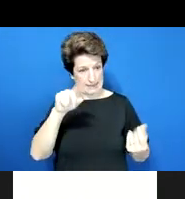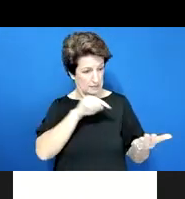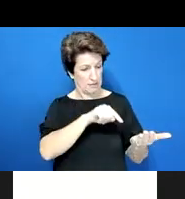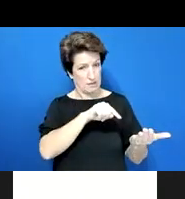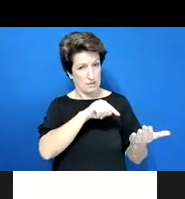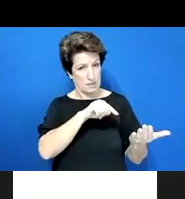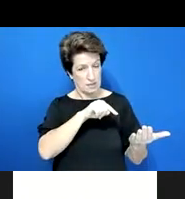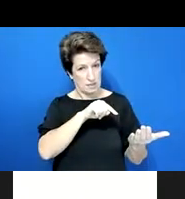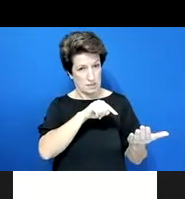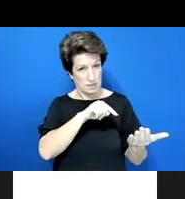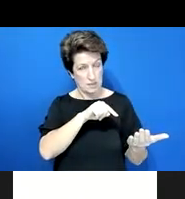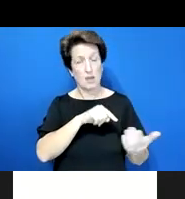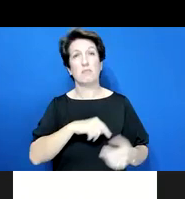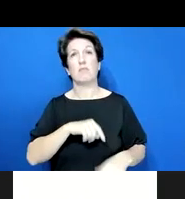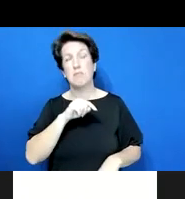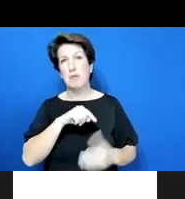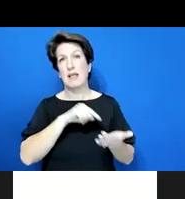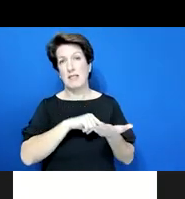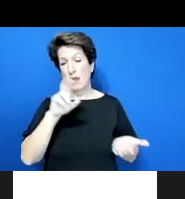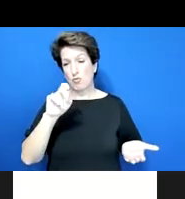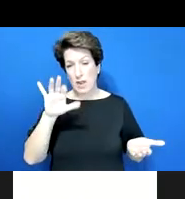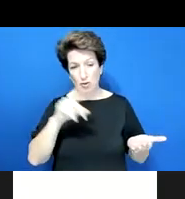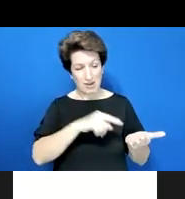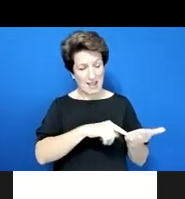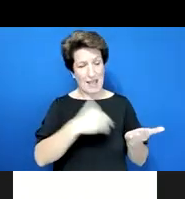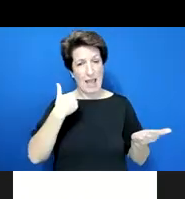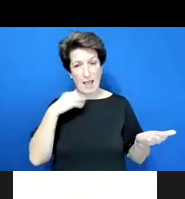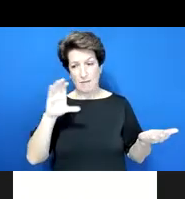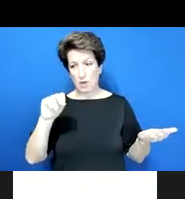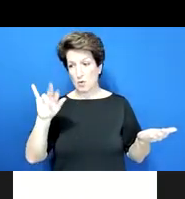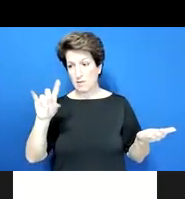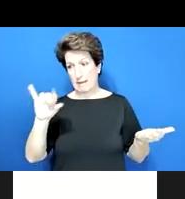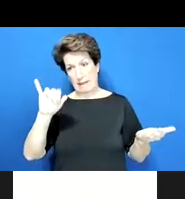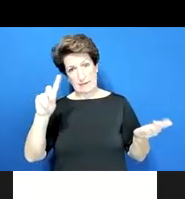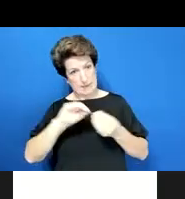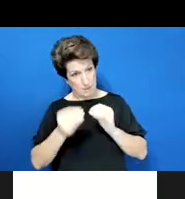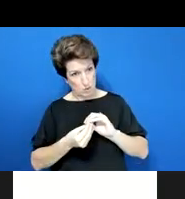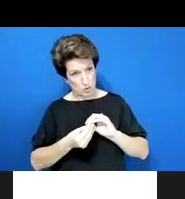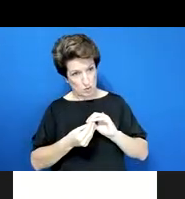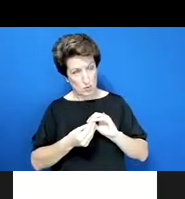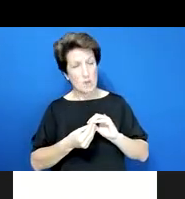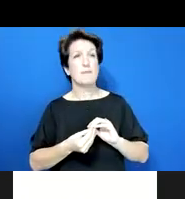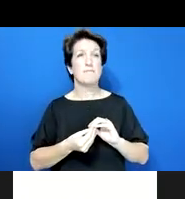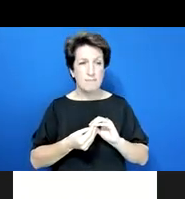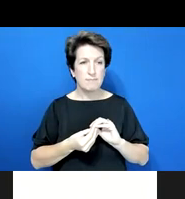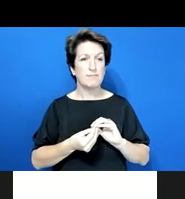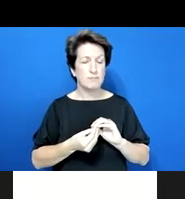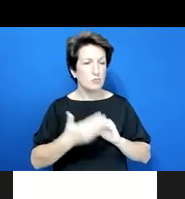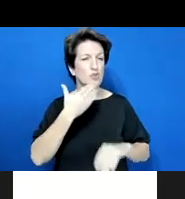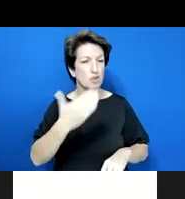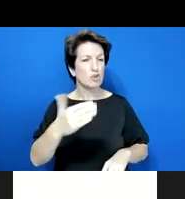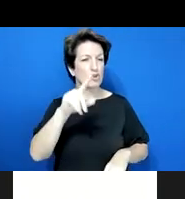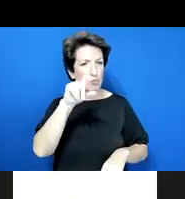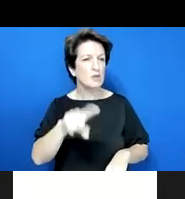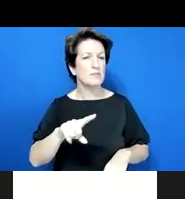So does the vaccination record have the COVID ID on the record? That's a good question,